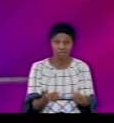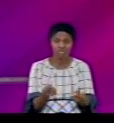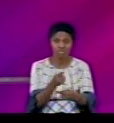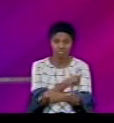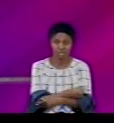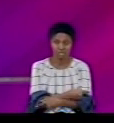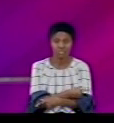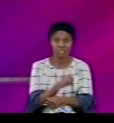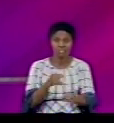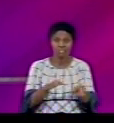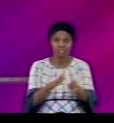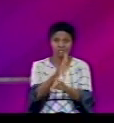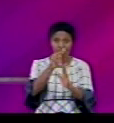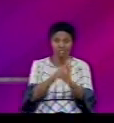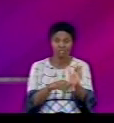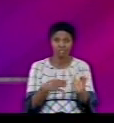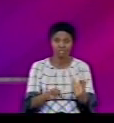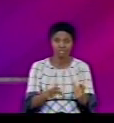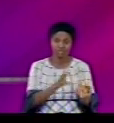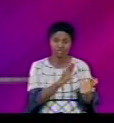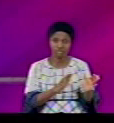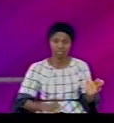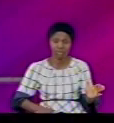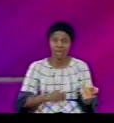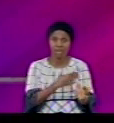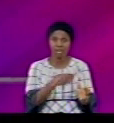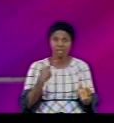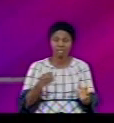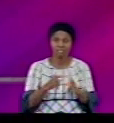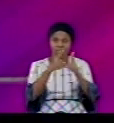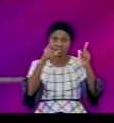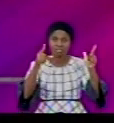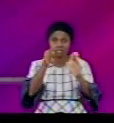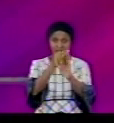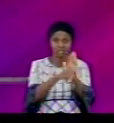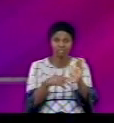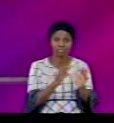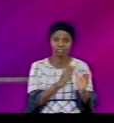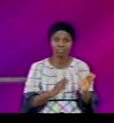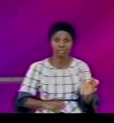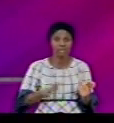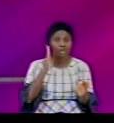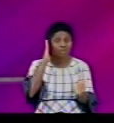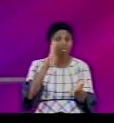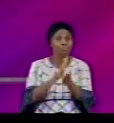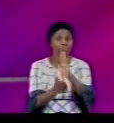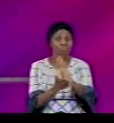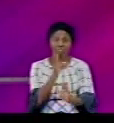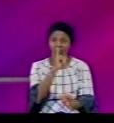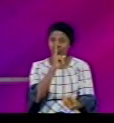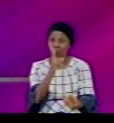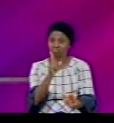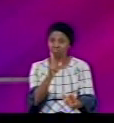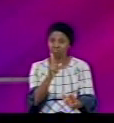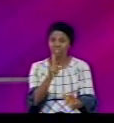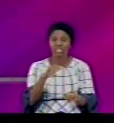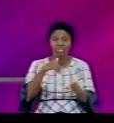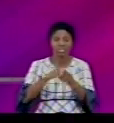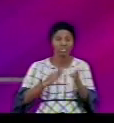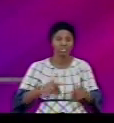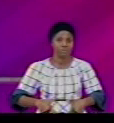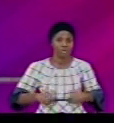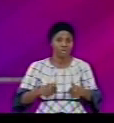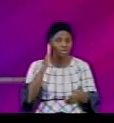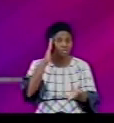our lives. The superiority of Christ will become a reality in our lives. The sufficiency of Christ will